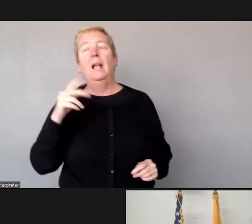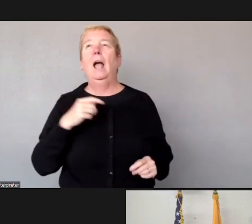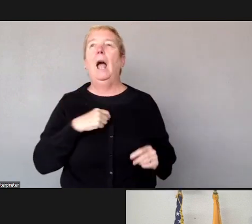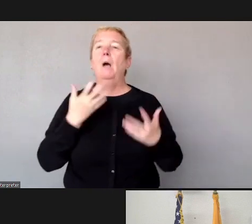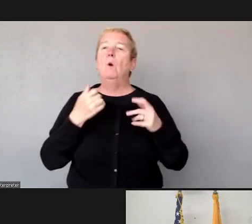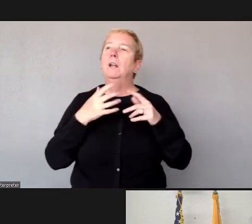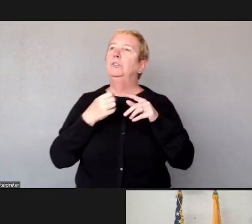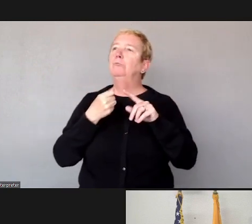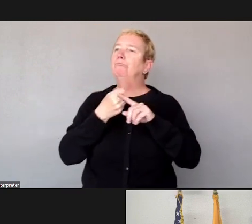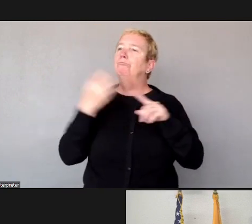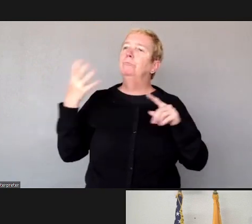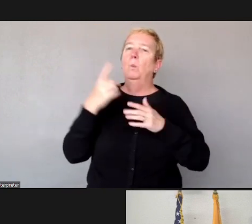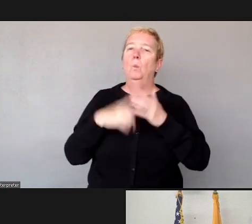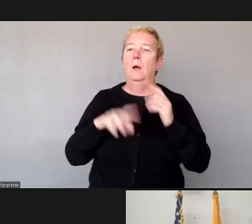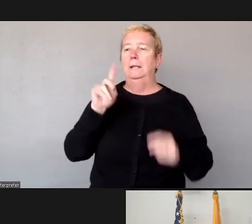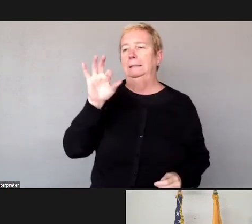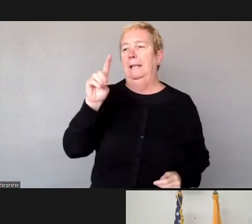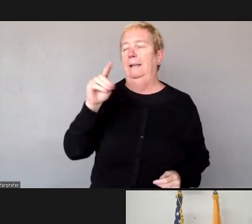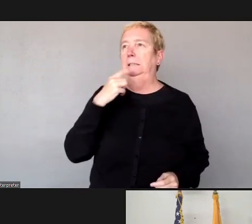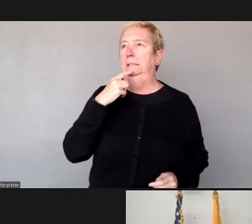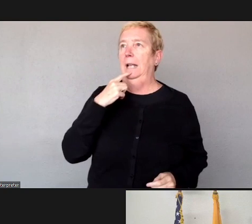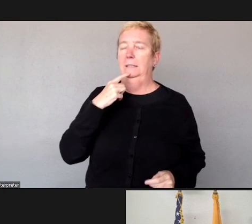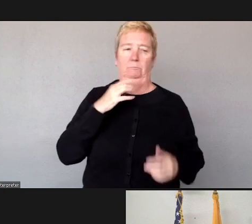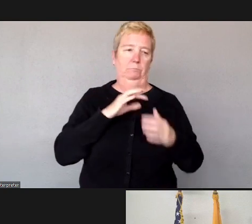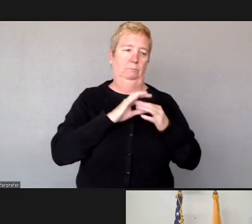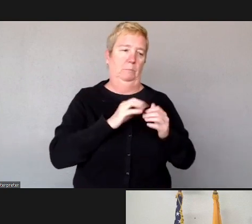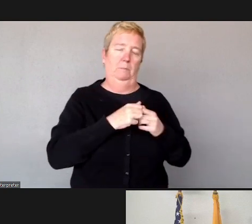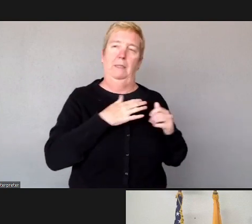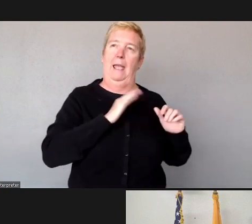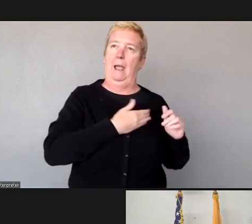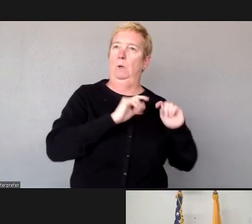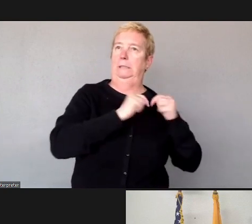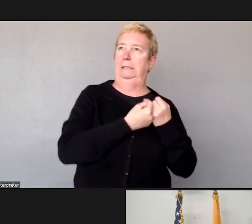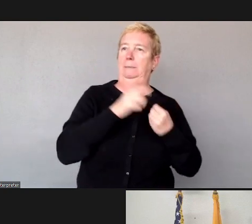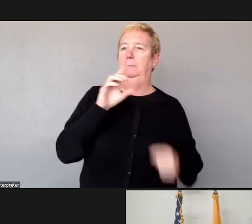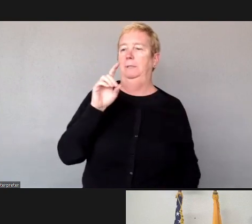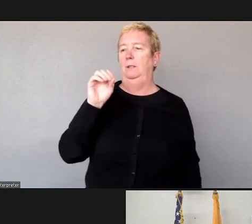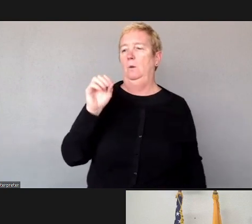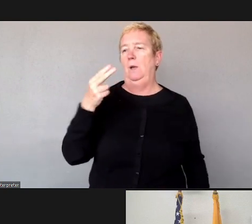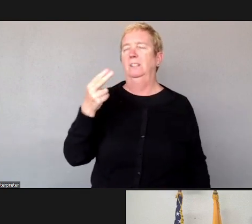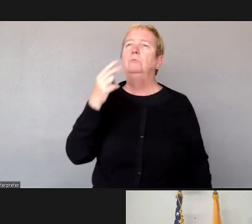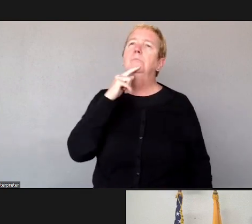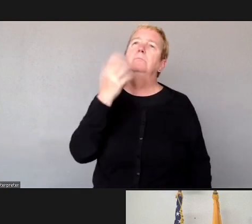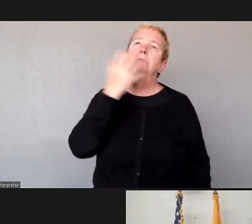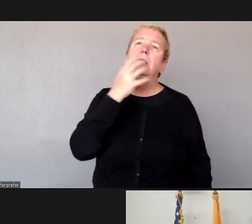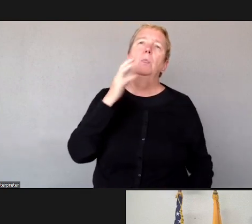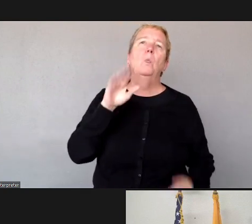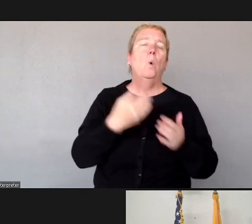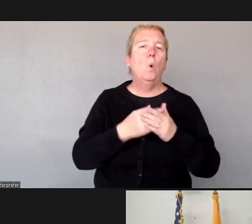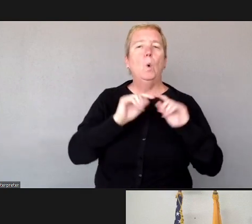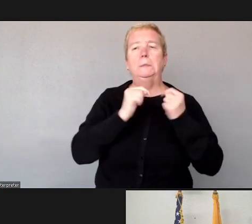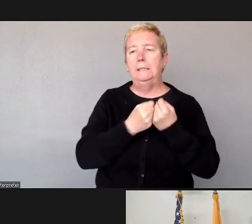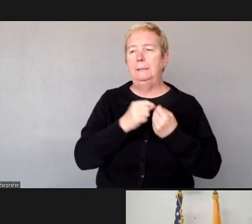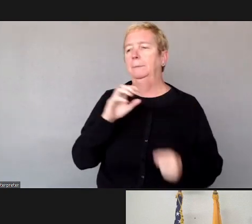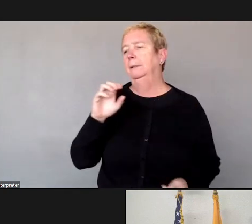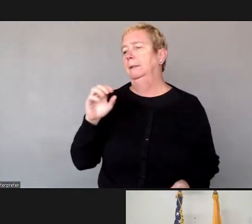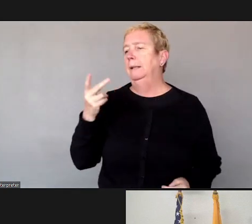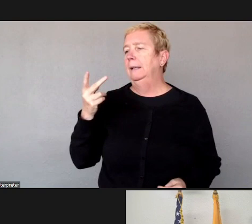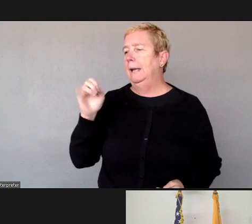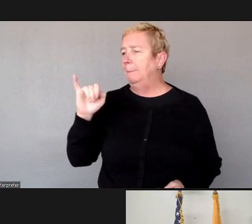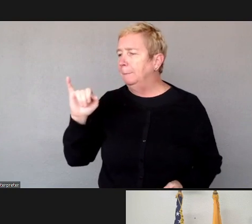David said about our team at the DOH. I would say the whole team, our epidemiologists, our public health people,